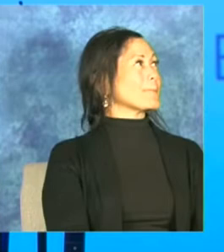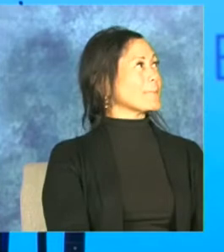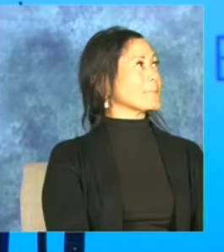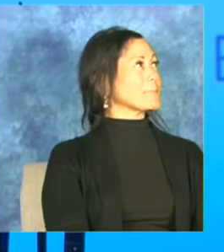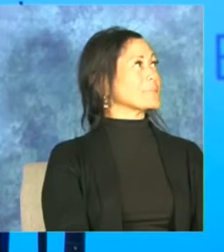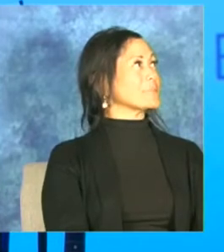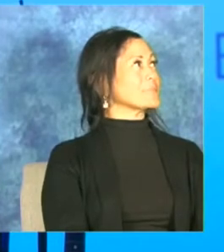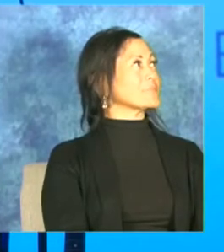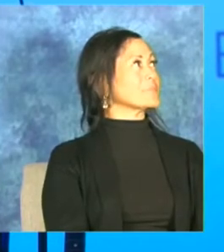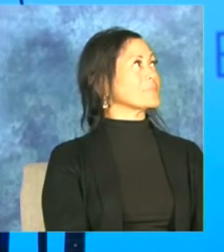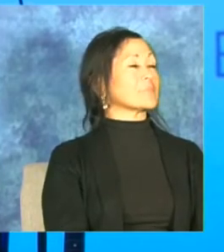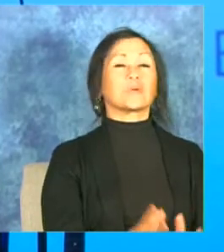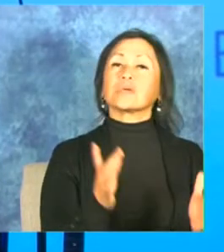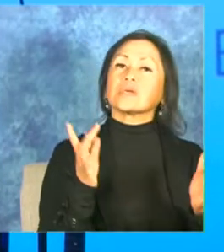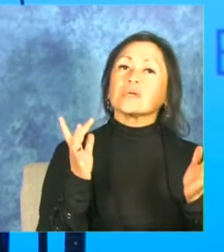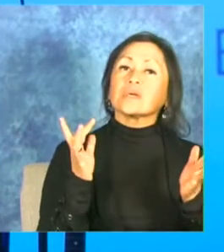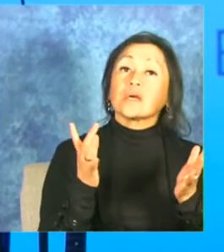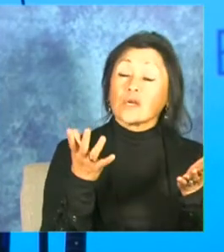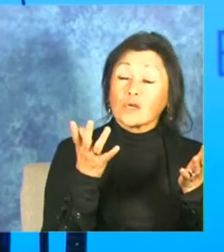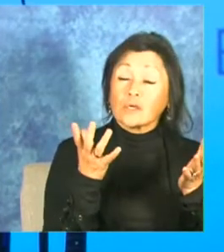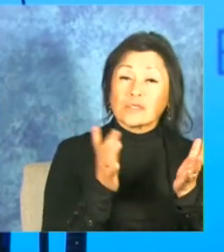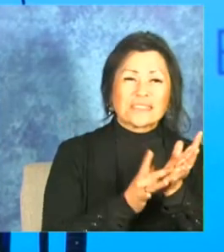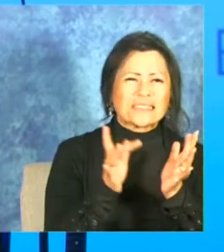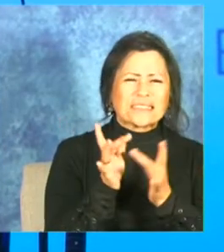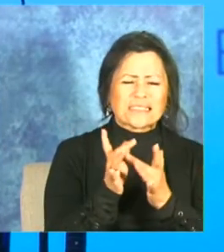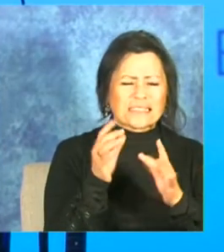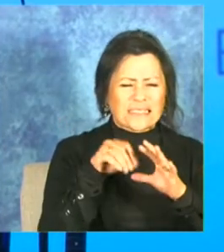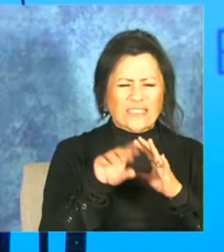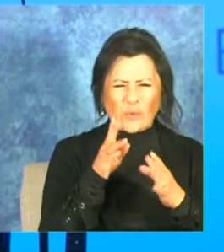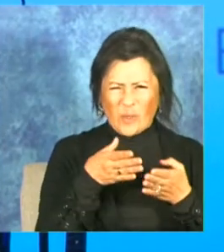Well, so what does having Jesus in your boat really mean?